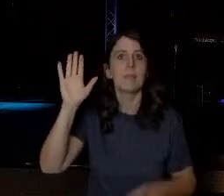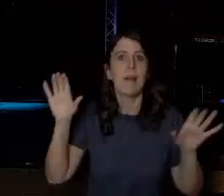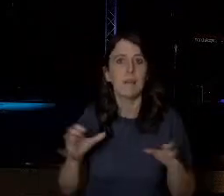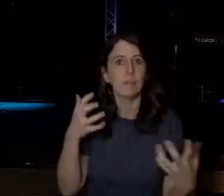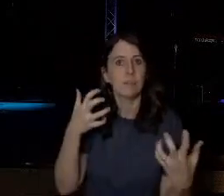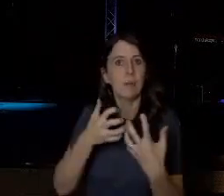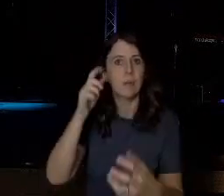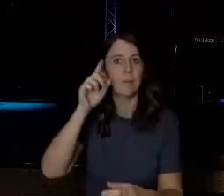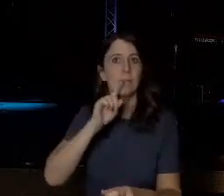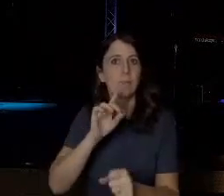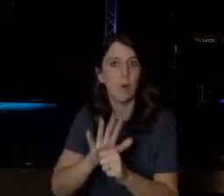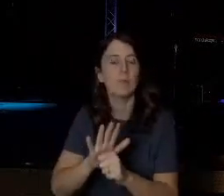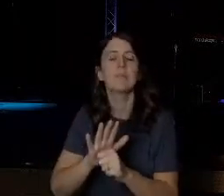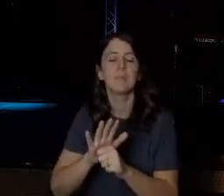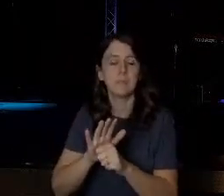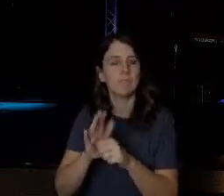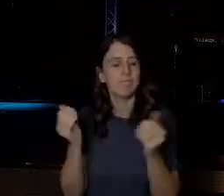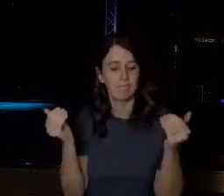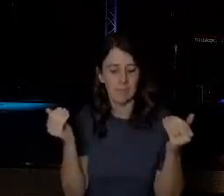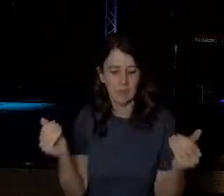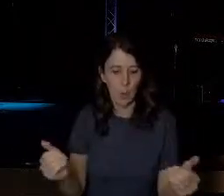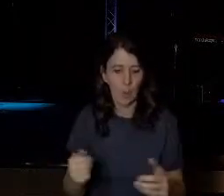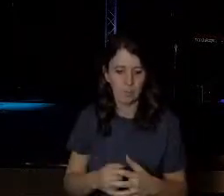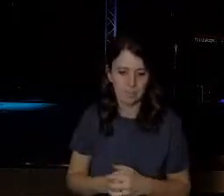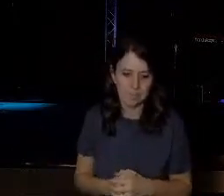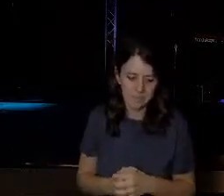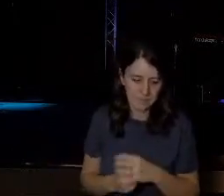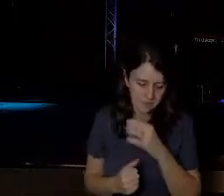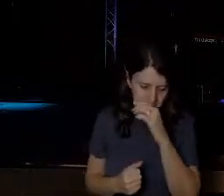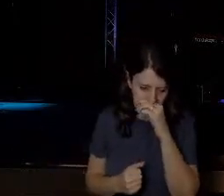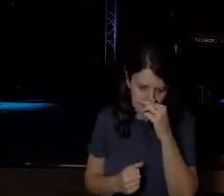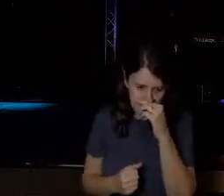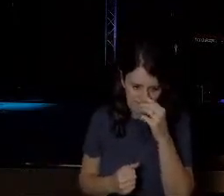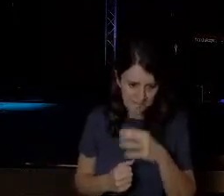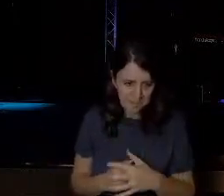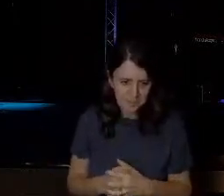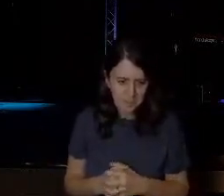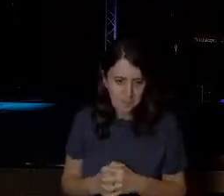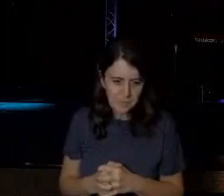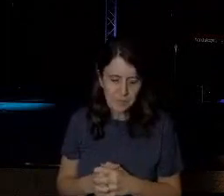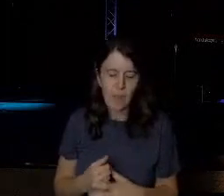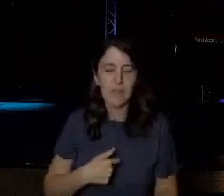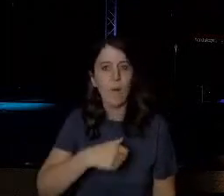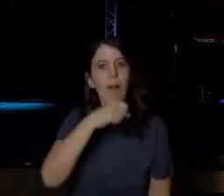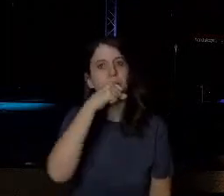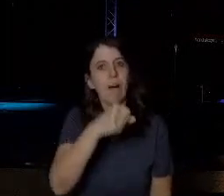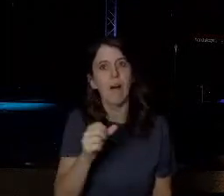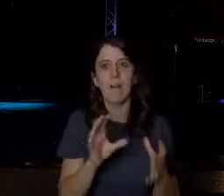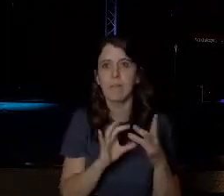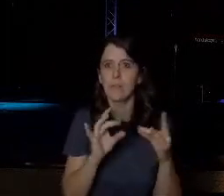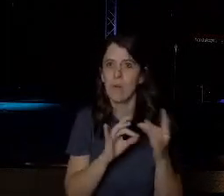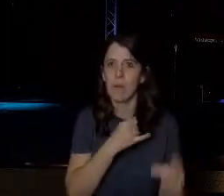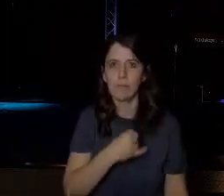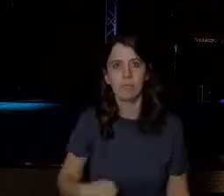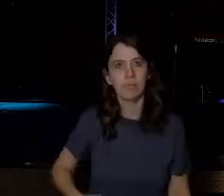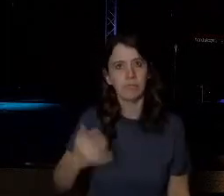did it look like? I could literally sit here and talk about Joshua all day long. I don't know if you get that yet. I love Joshua, but